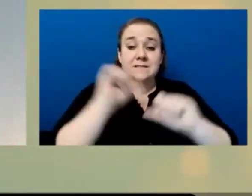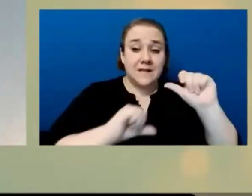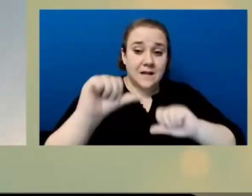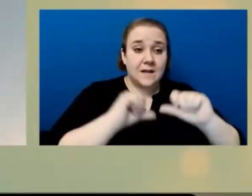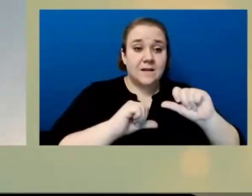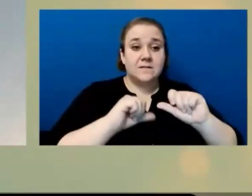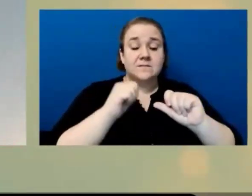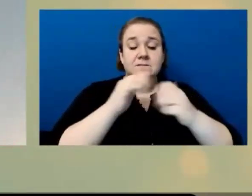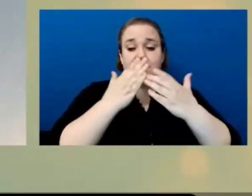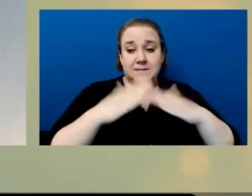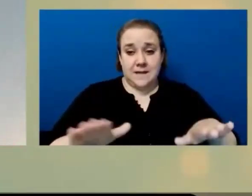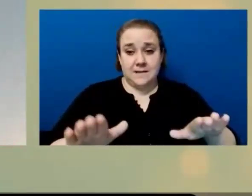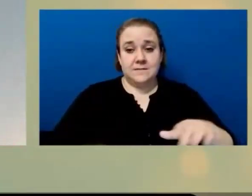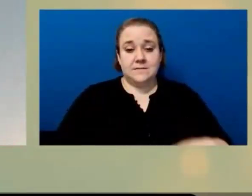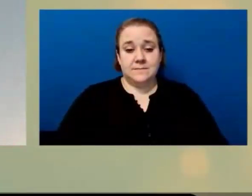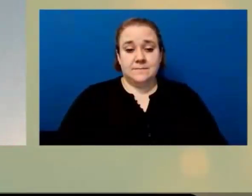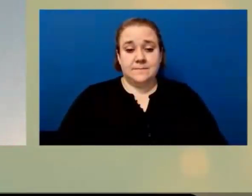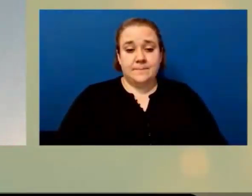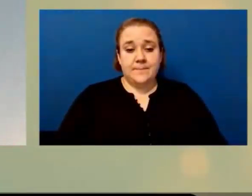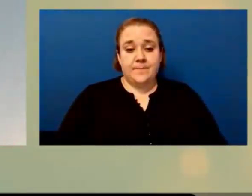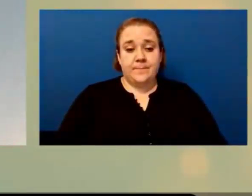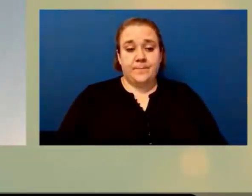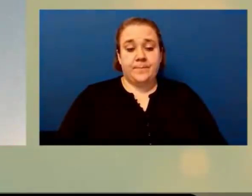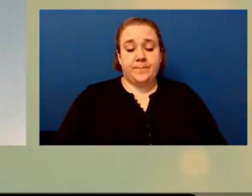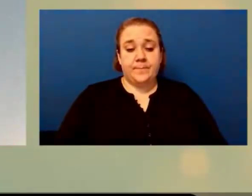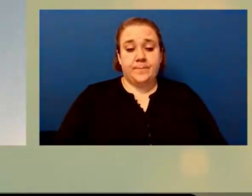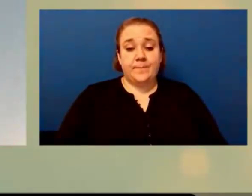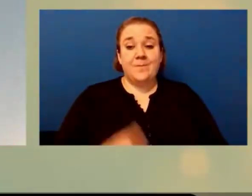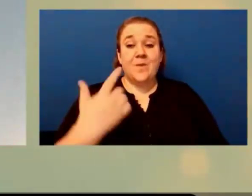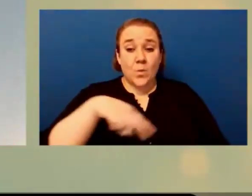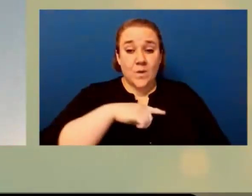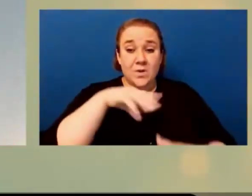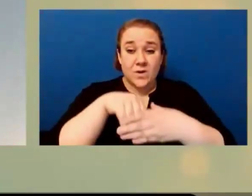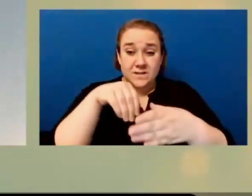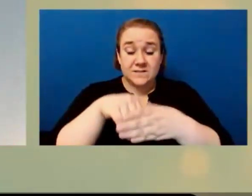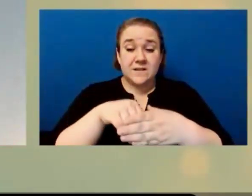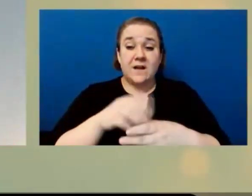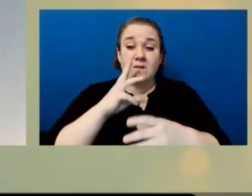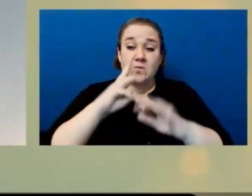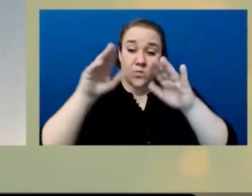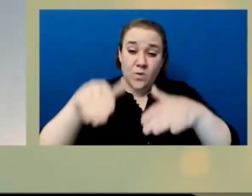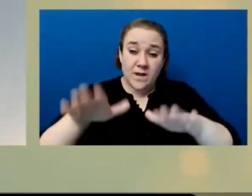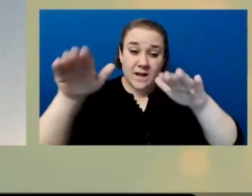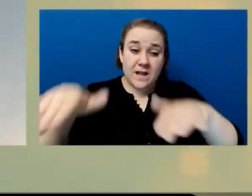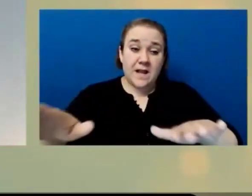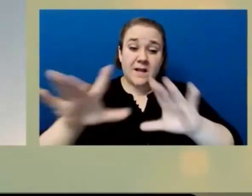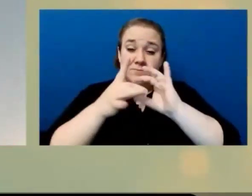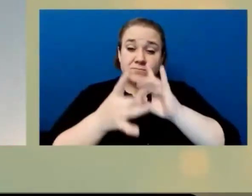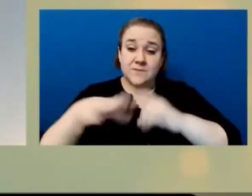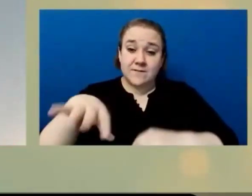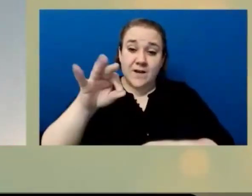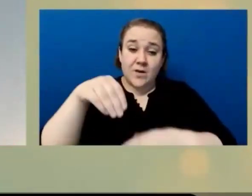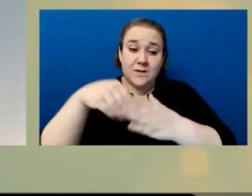You could almost forget, couldn't you, that a spider's web is also the tool of a predator,